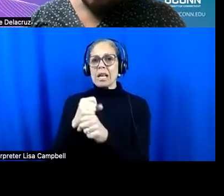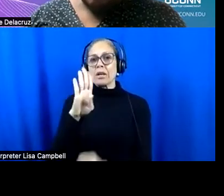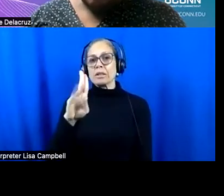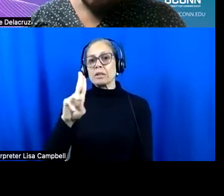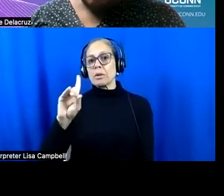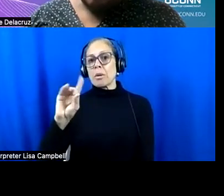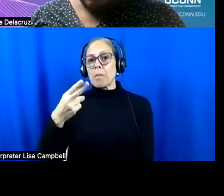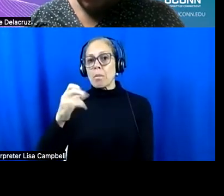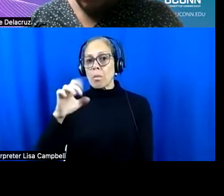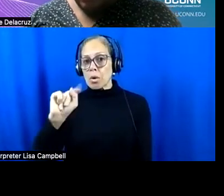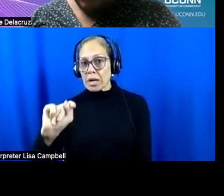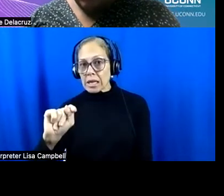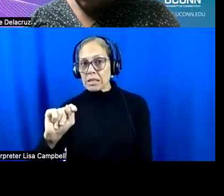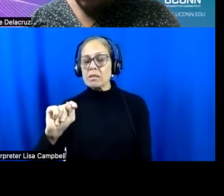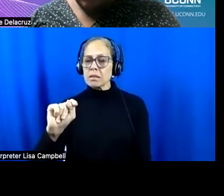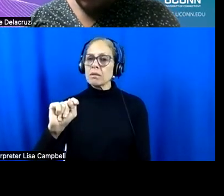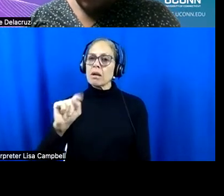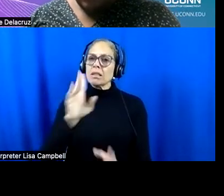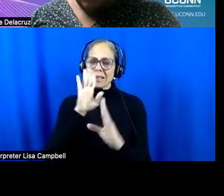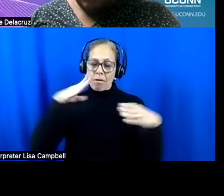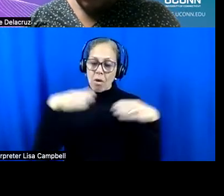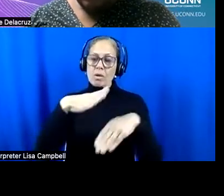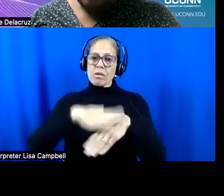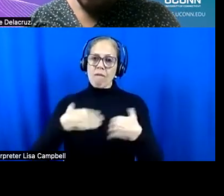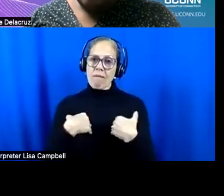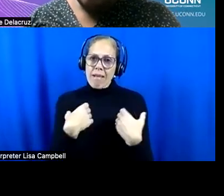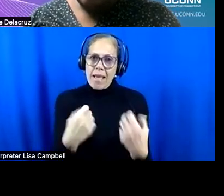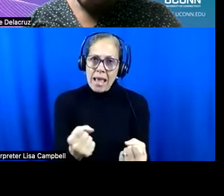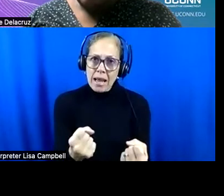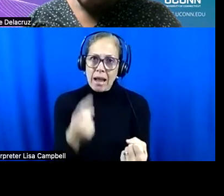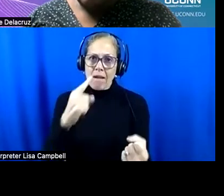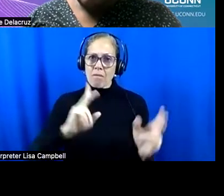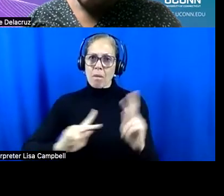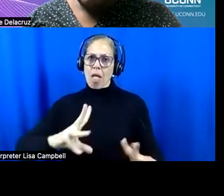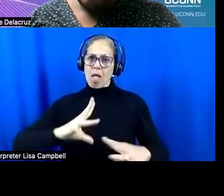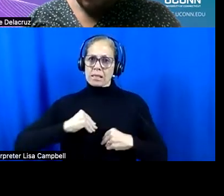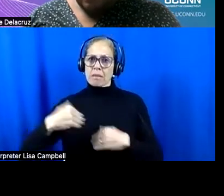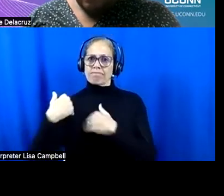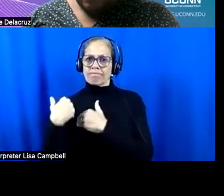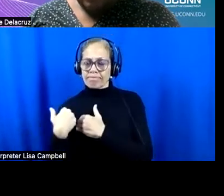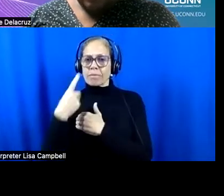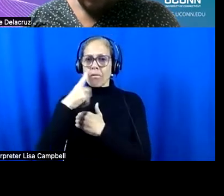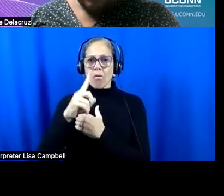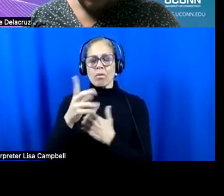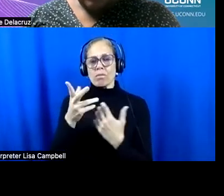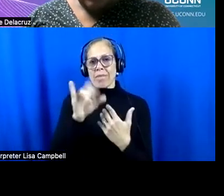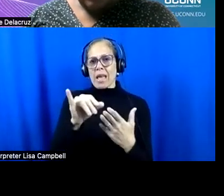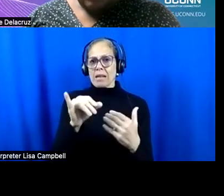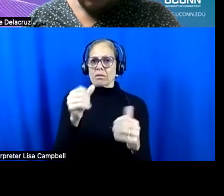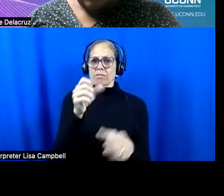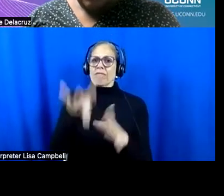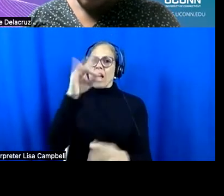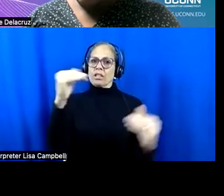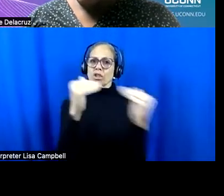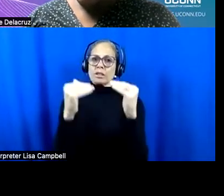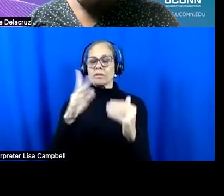healing, accountability, and compassionate justice informed the creation of her work.